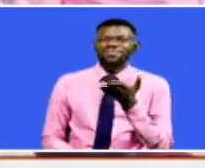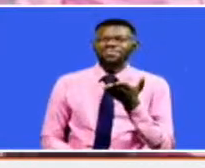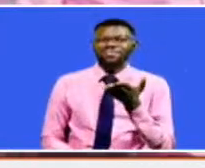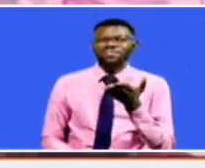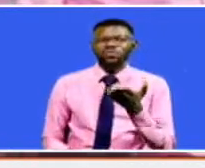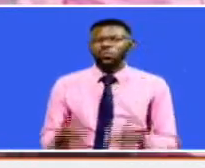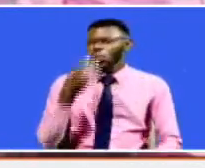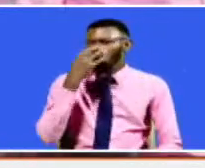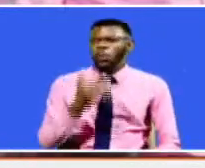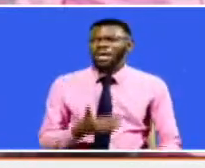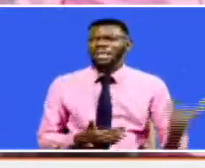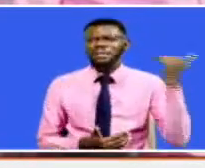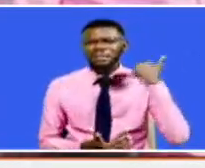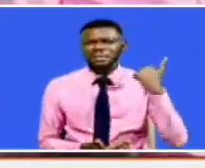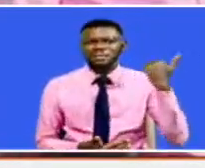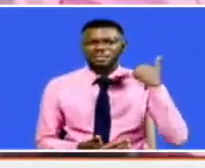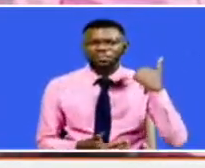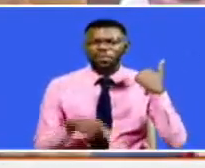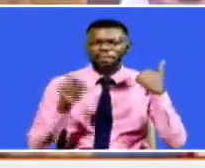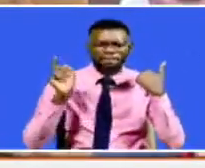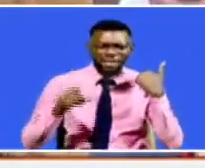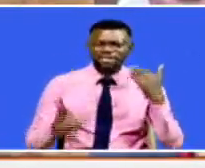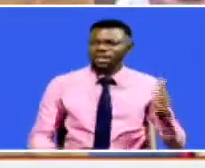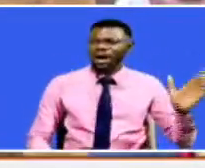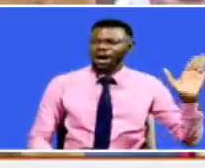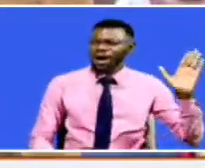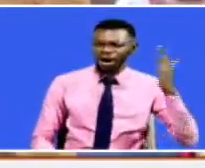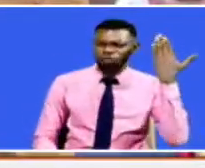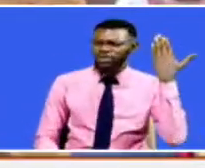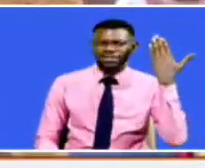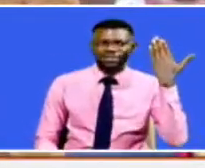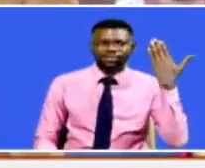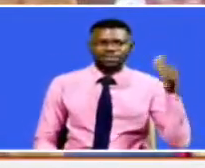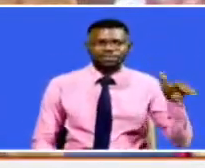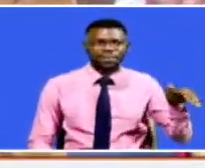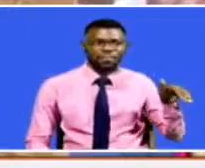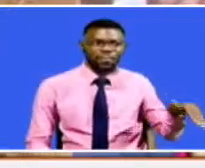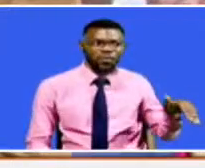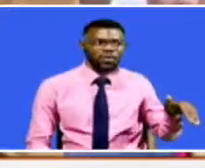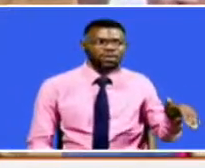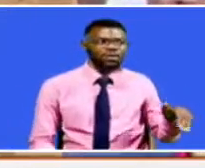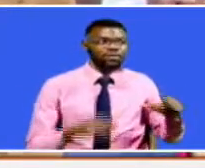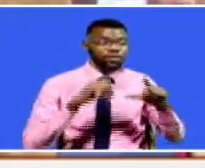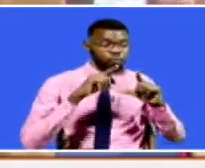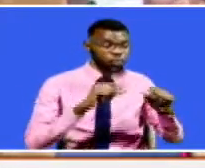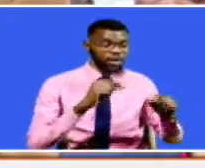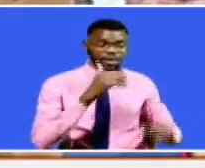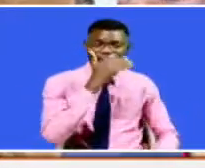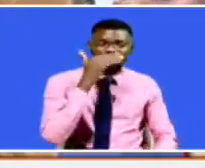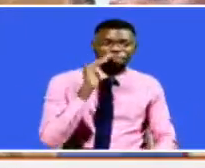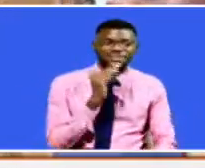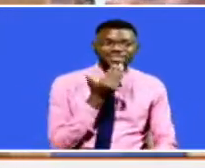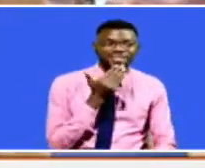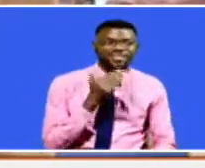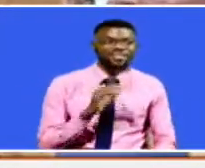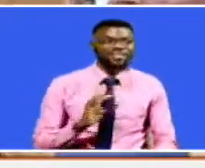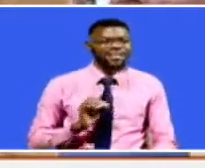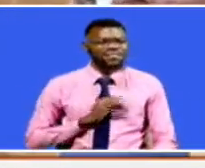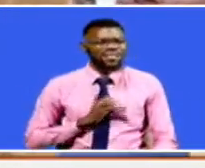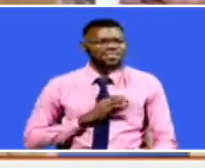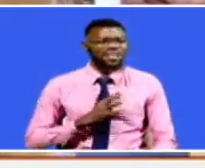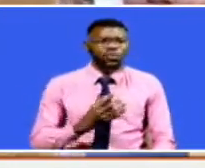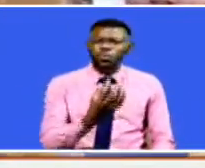Ruto ataenda nyumbani asubuhi. Leo nikiwa Viga nataka niambia Musalia, kama wewe umeogopa huyu